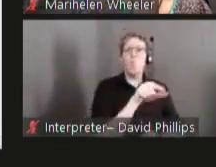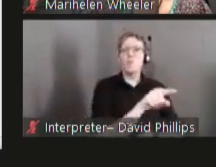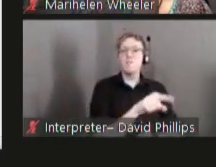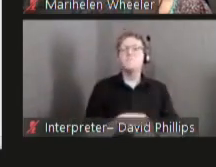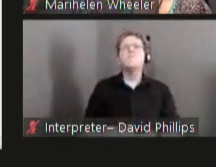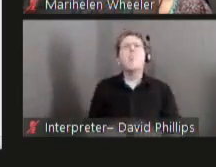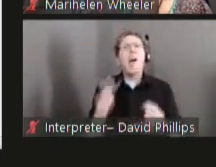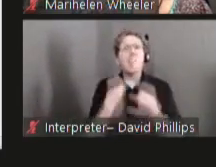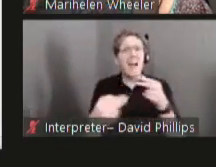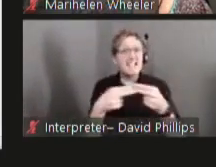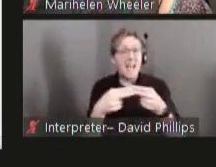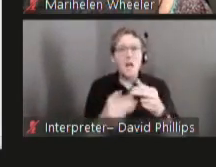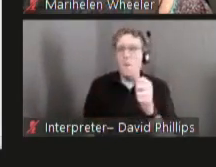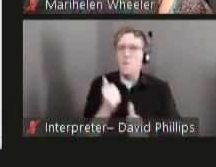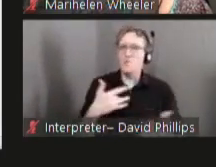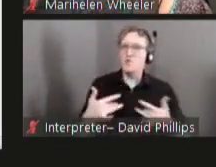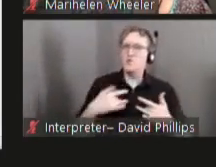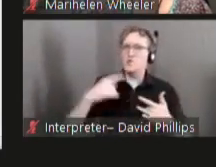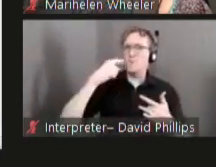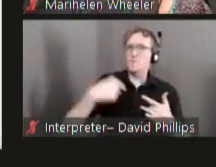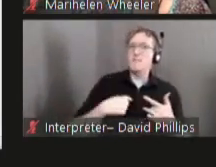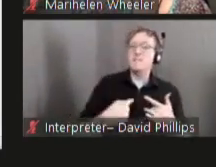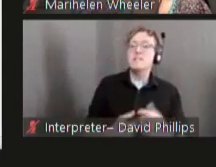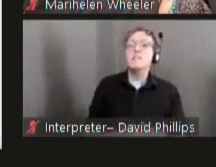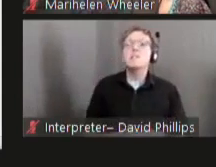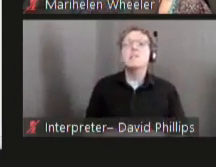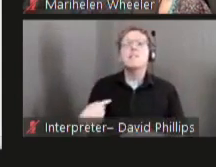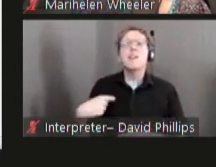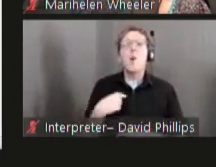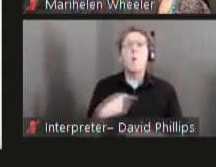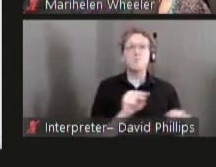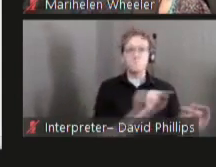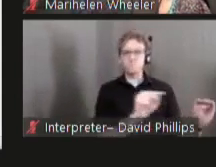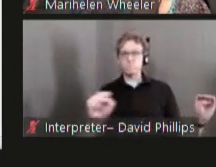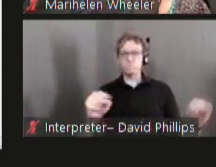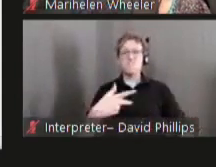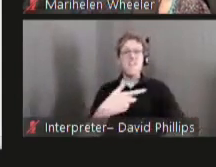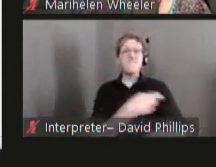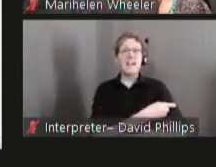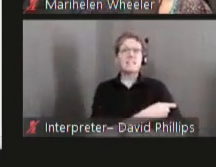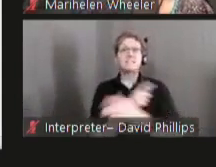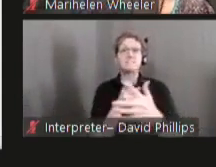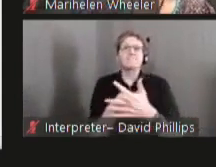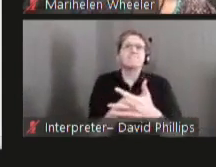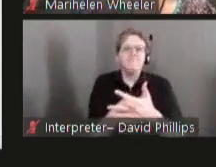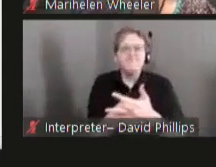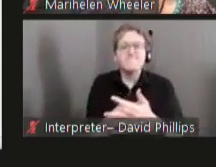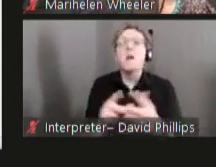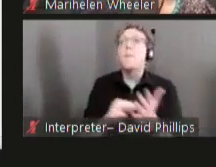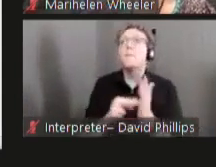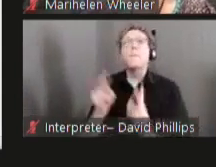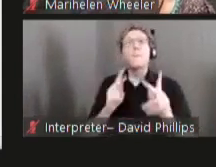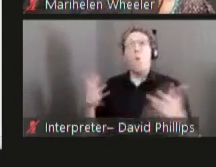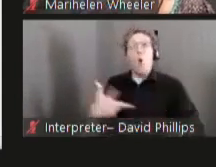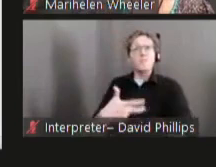most concerning one. We have been tracking vaccine breakthrough cases. Vaccine breakthrough cases are those cases where people that are